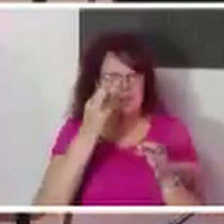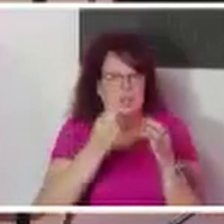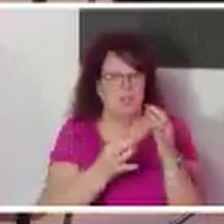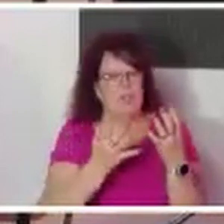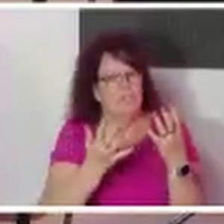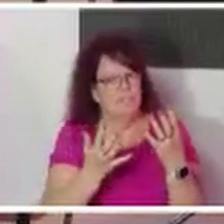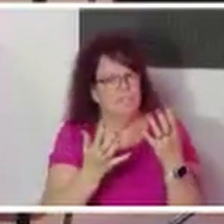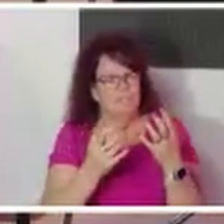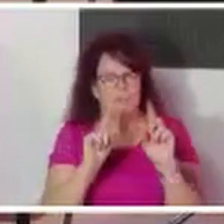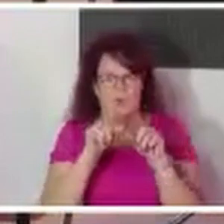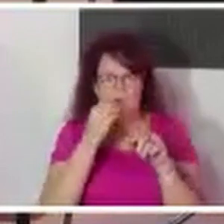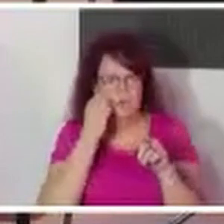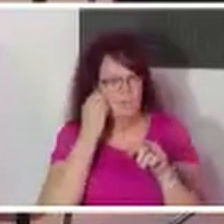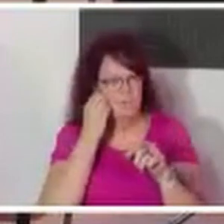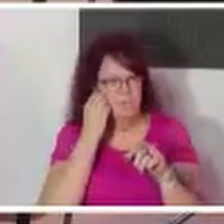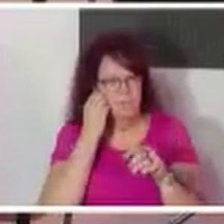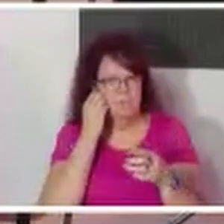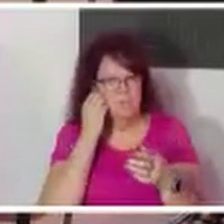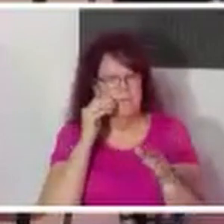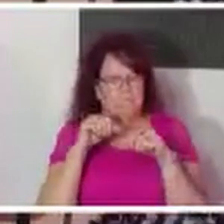with, or going home and continuing their life.